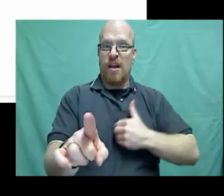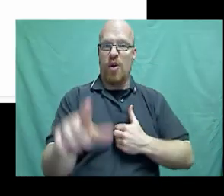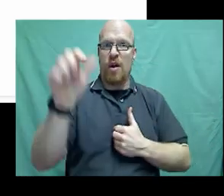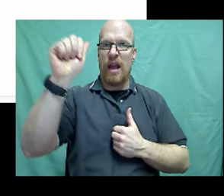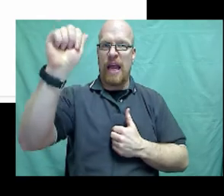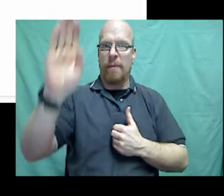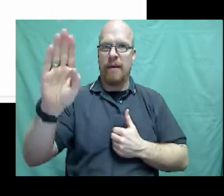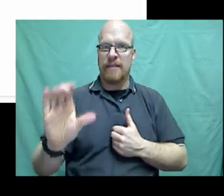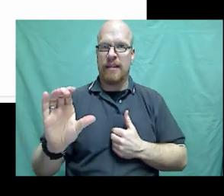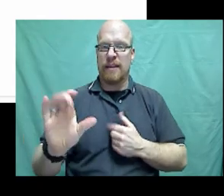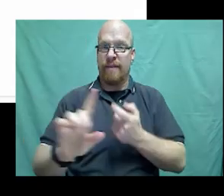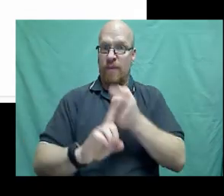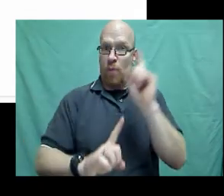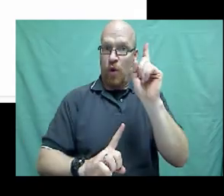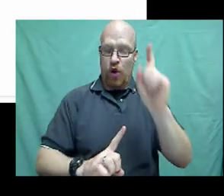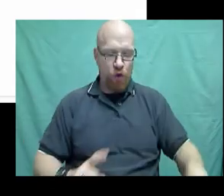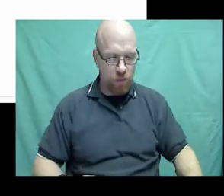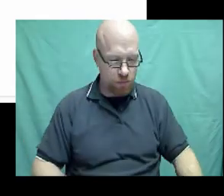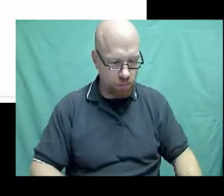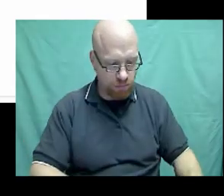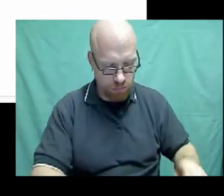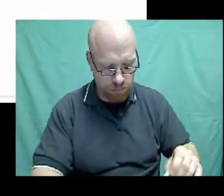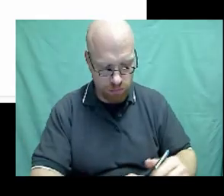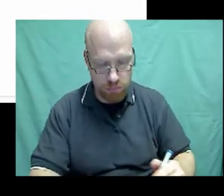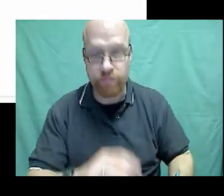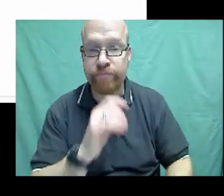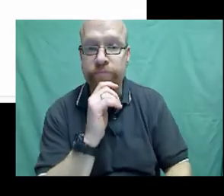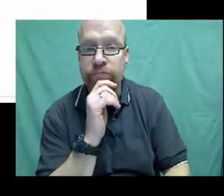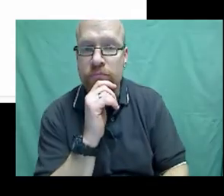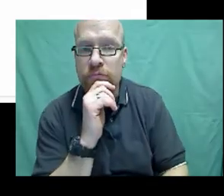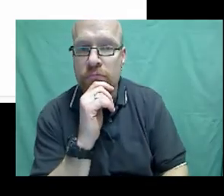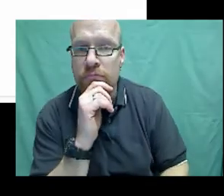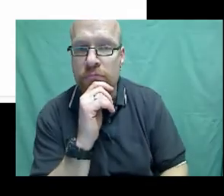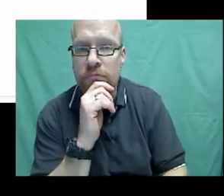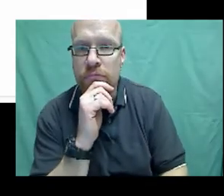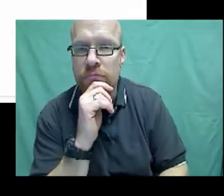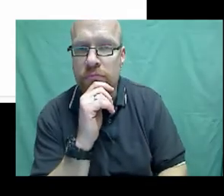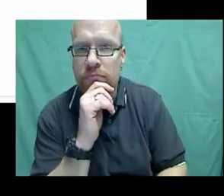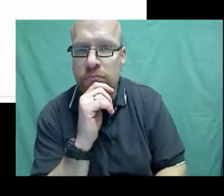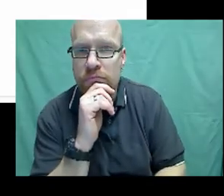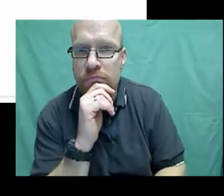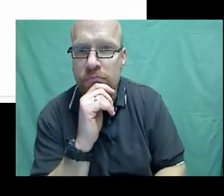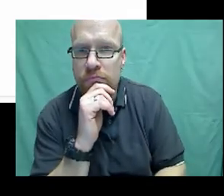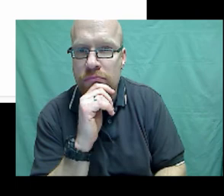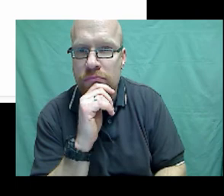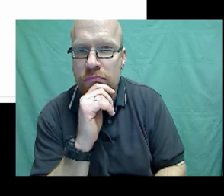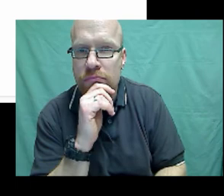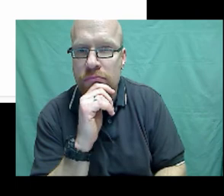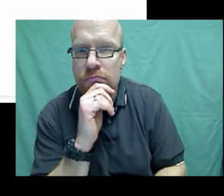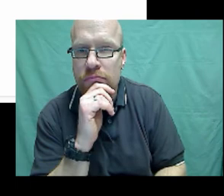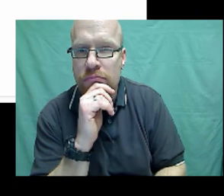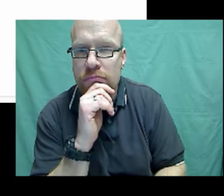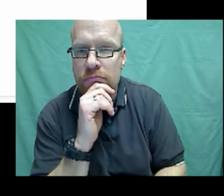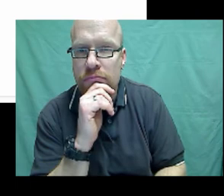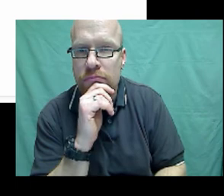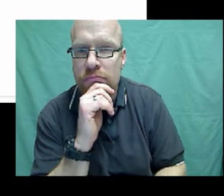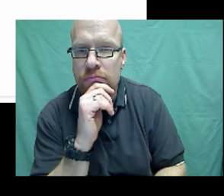Okay, so this is our A, B, and C. Now, where do they even come from? Watch.